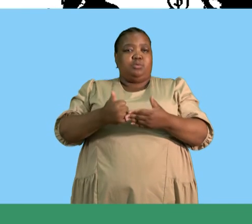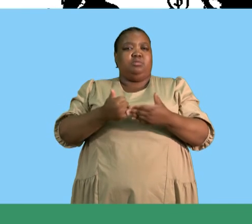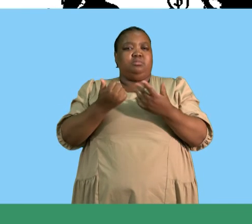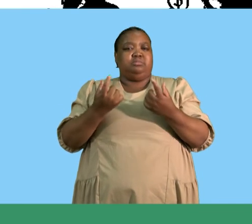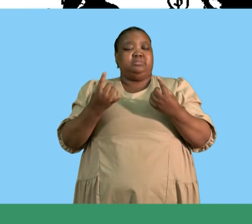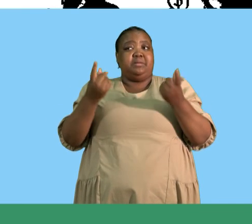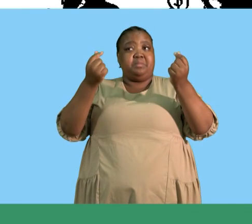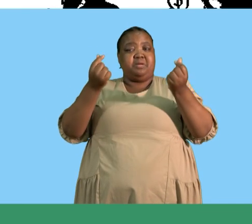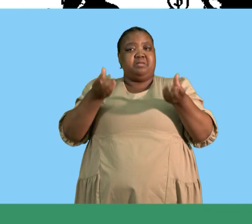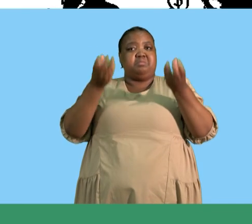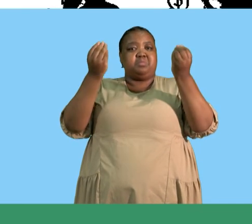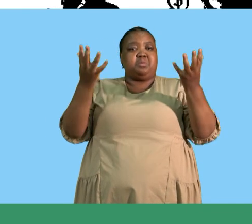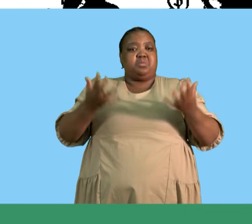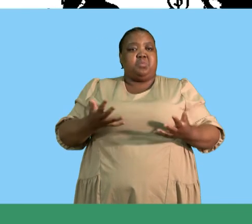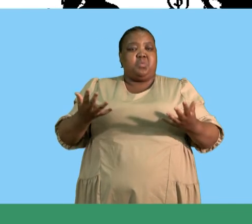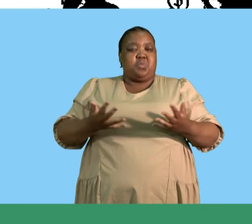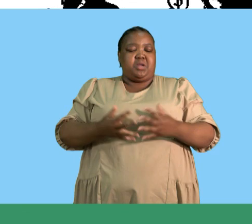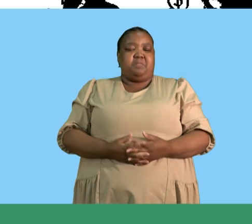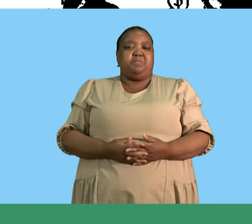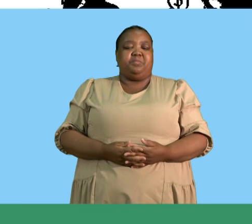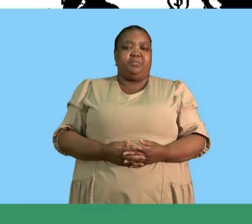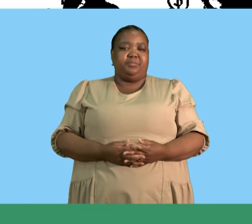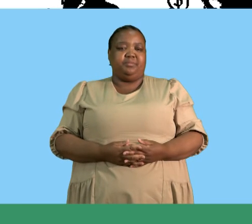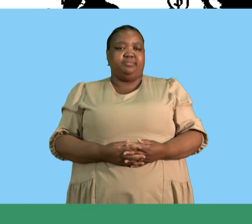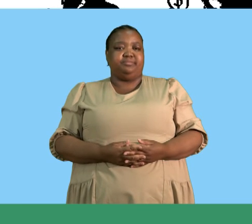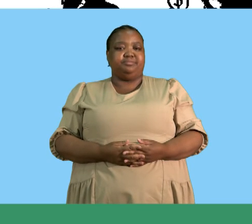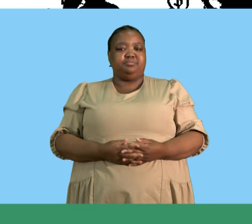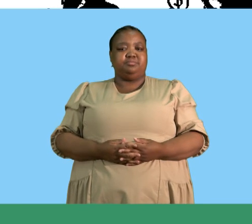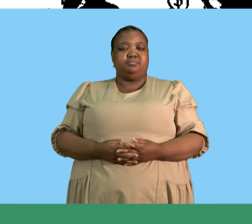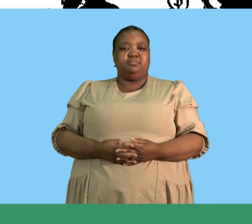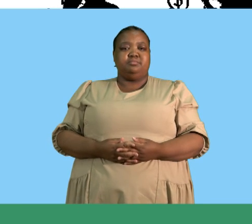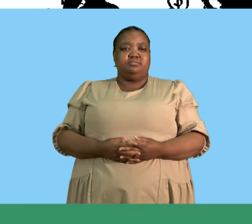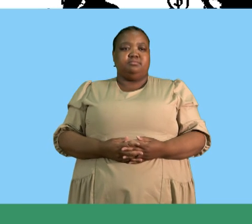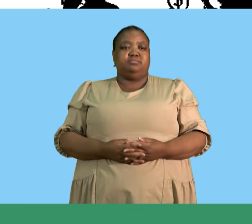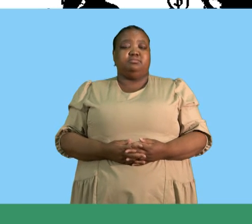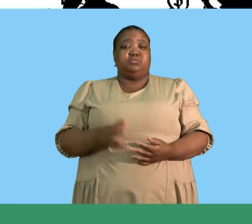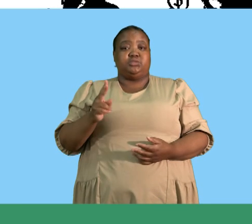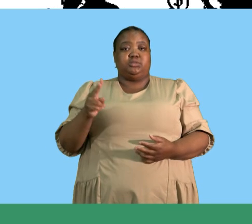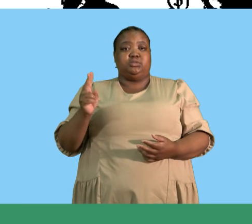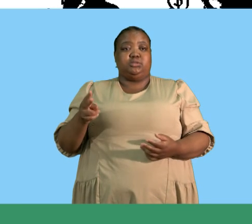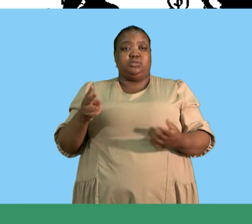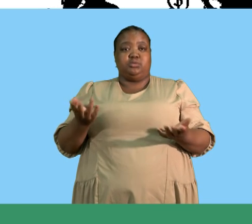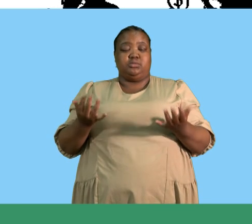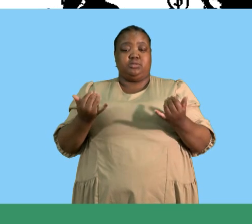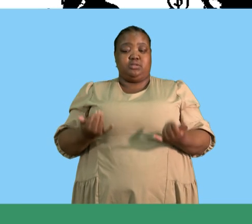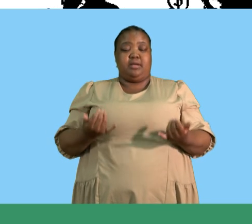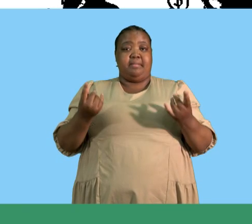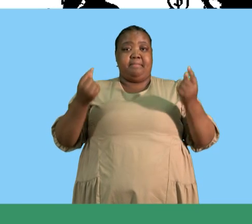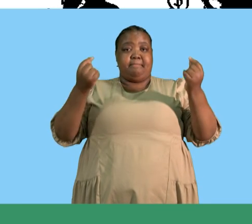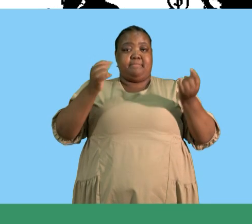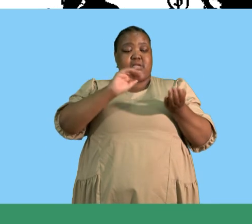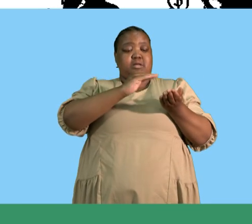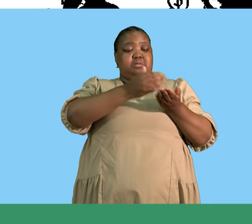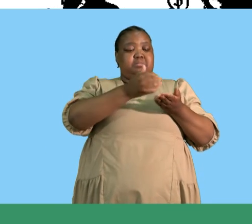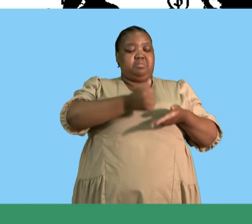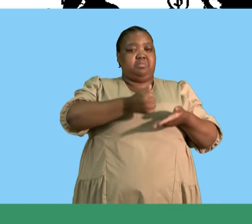know where are you going to get the source of funding, or where are you going to get the funding. You need to also look at the period